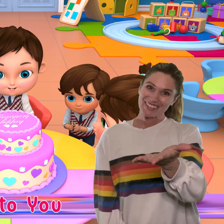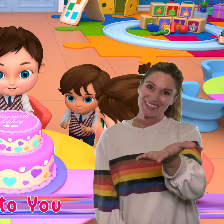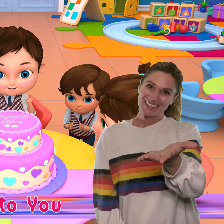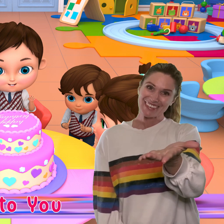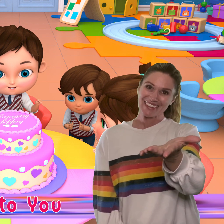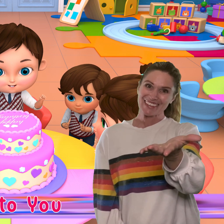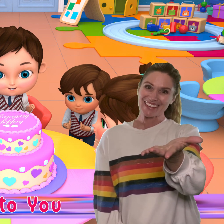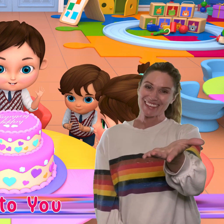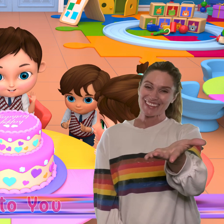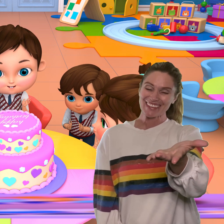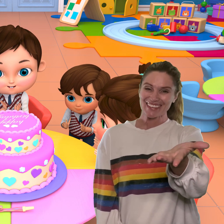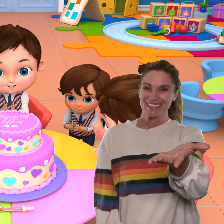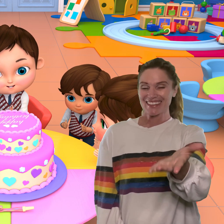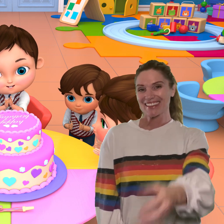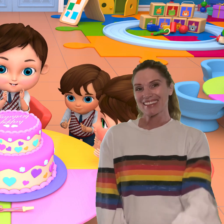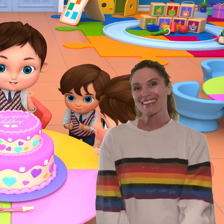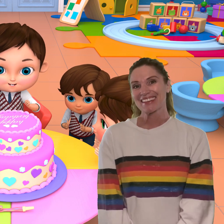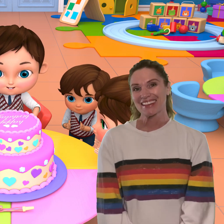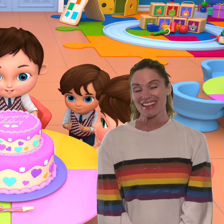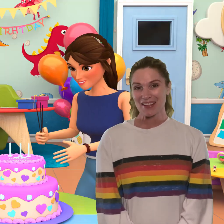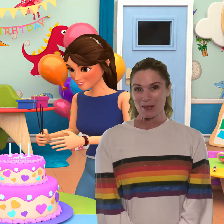to you